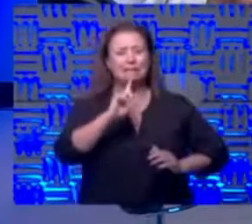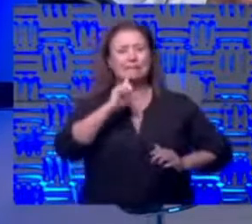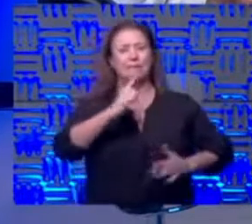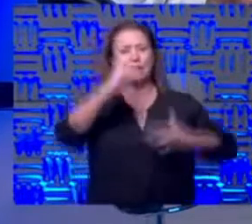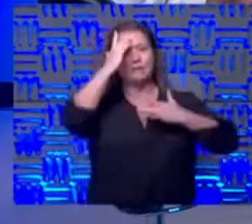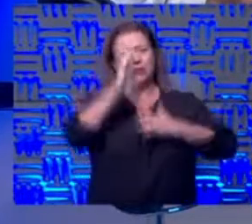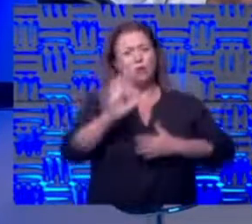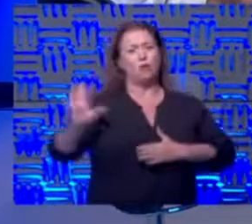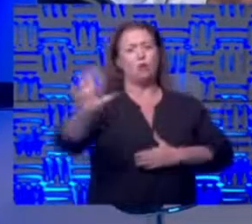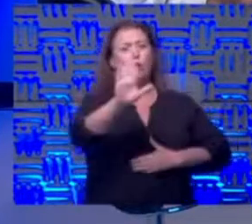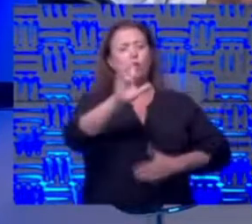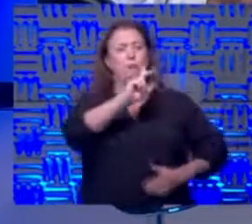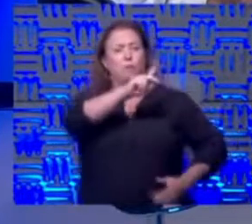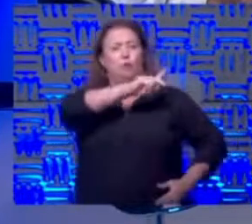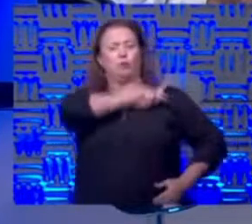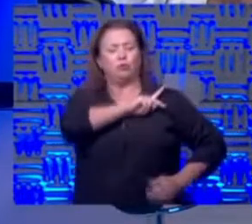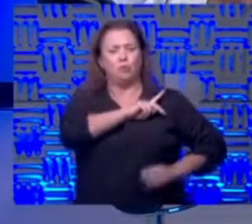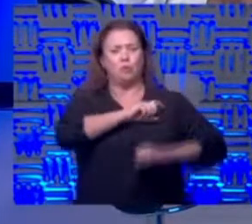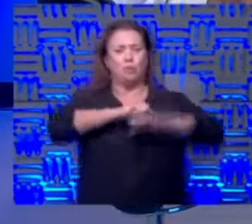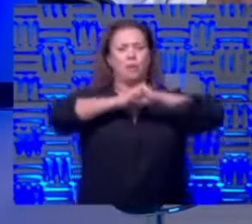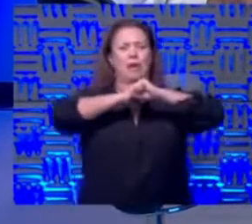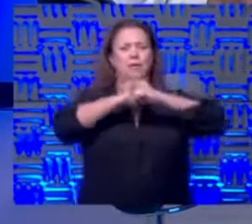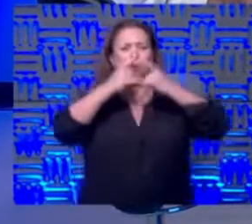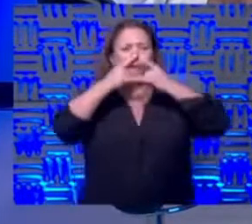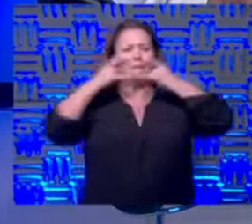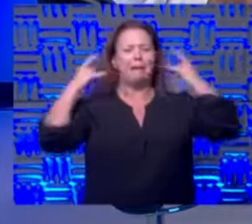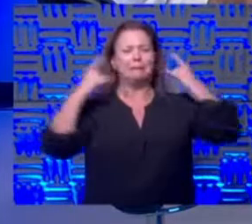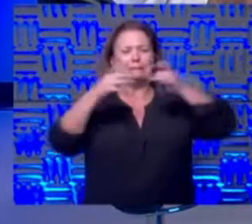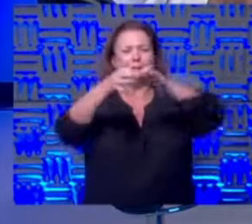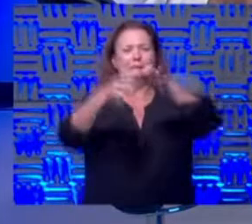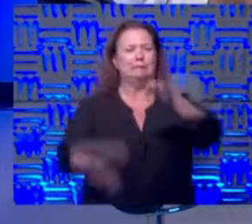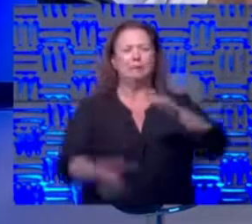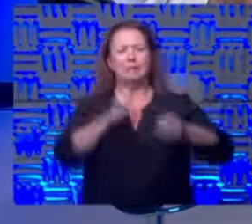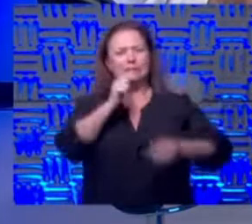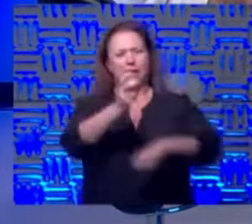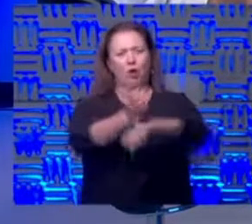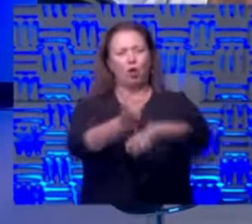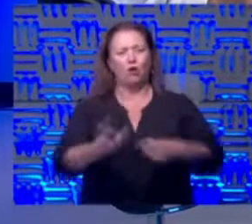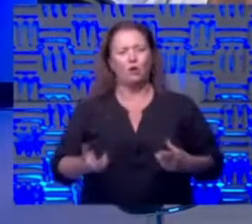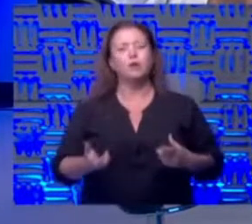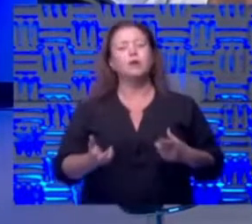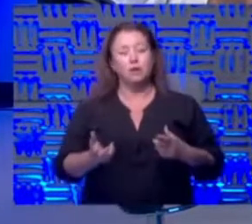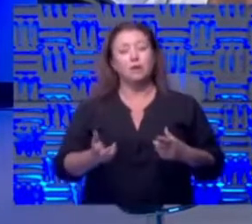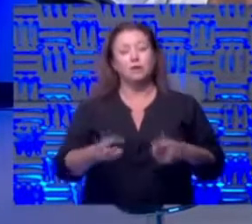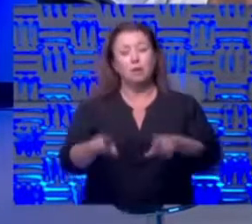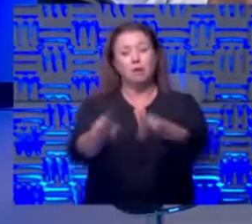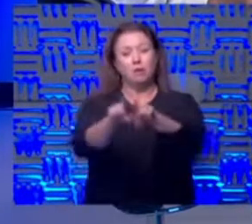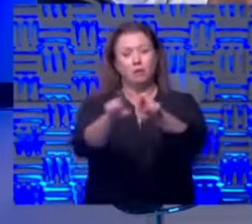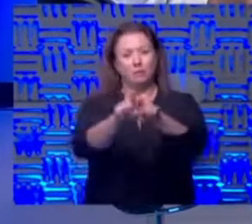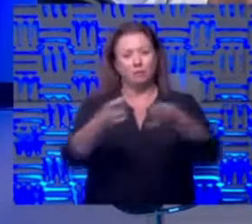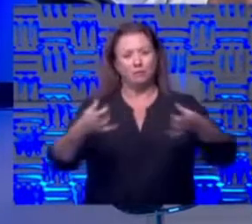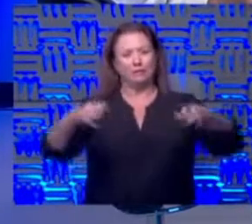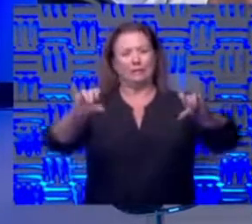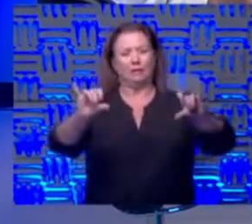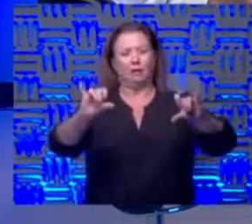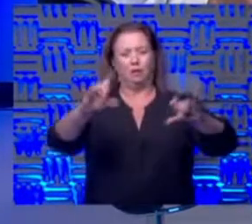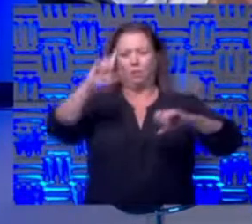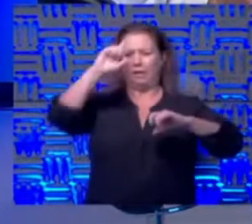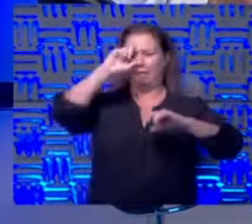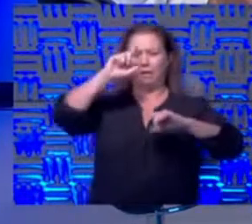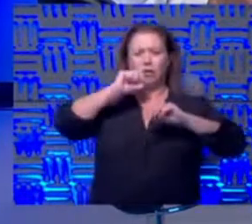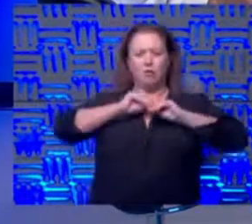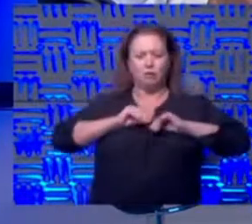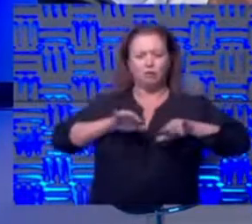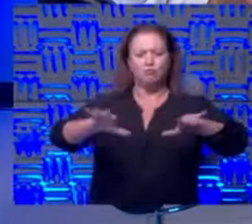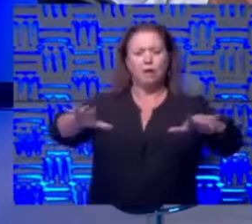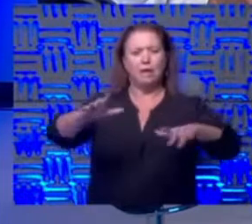your own personal protection, good golly, wear a mask. That's not hard. That should not be hard. Absolutely. But you also still could, we think you're not shedding virus,